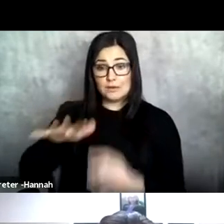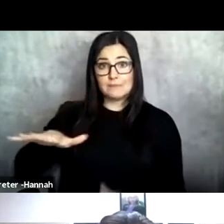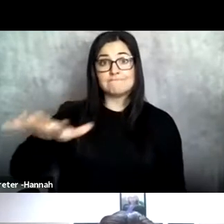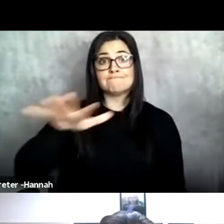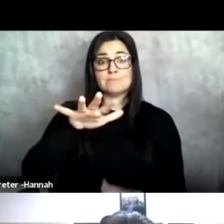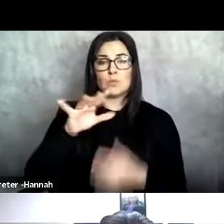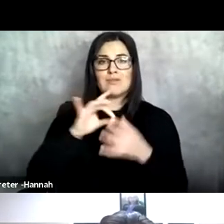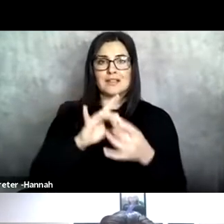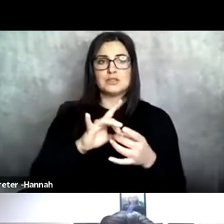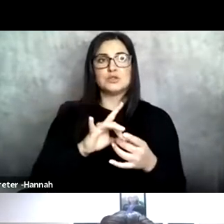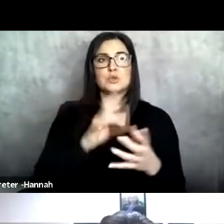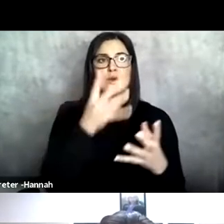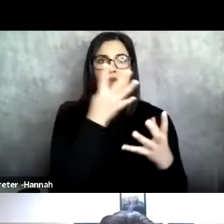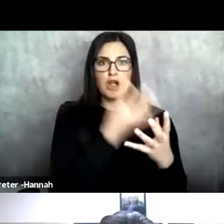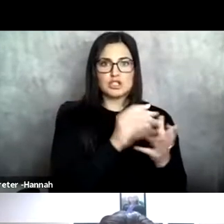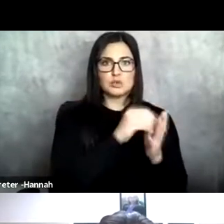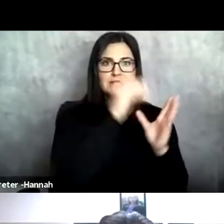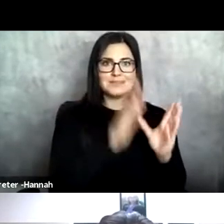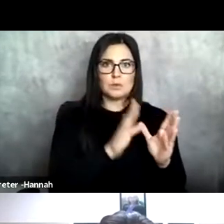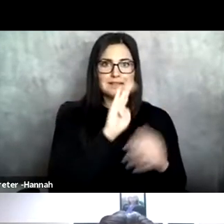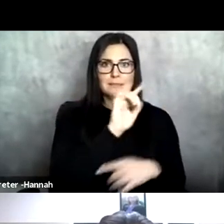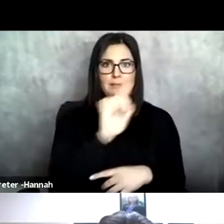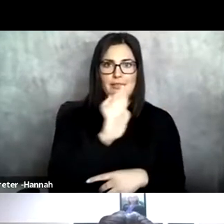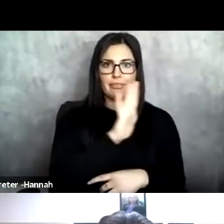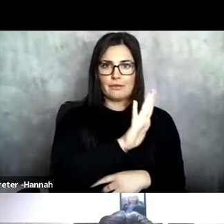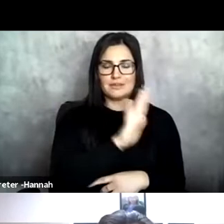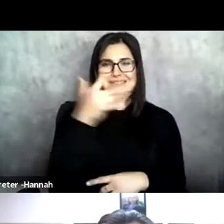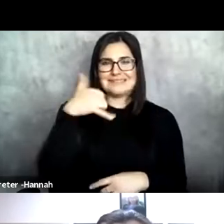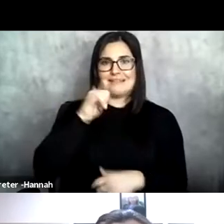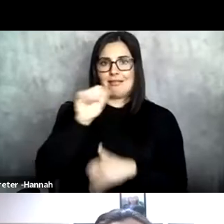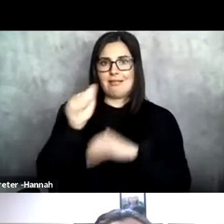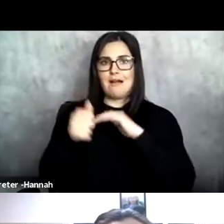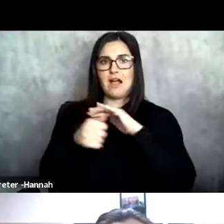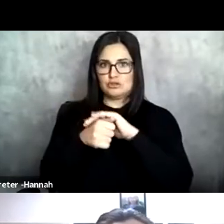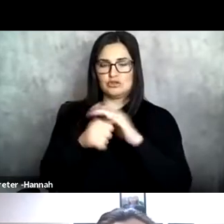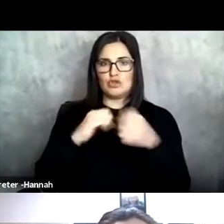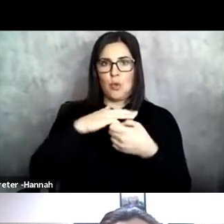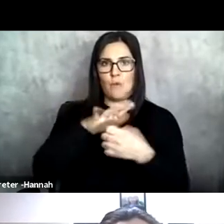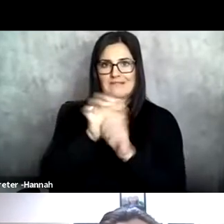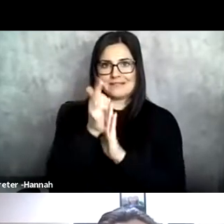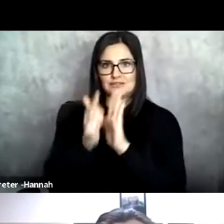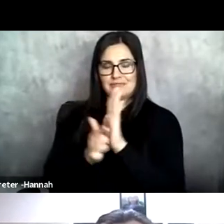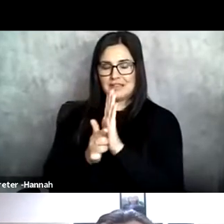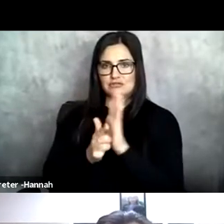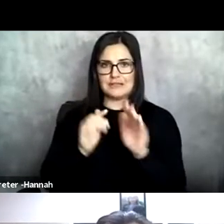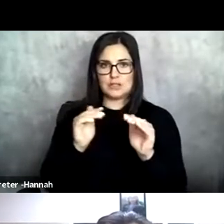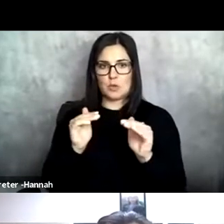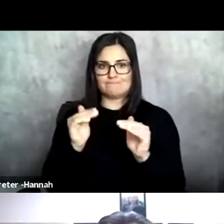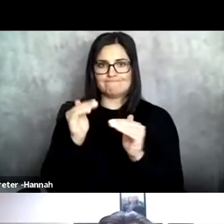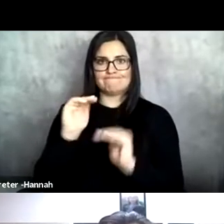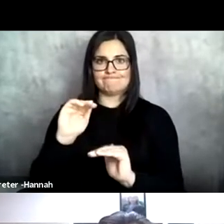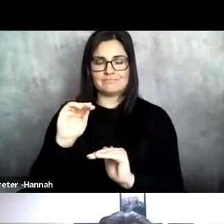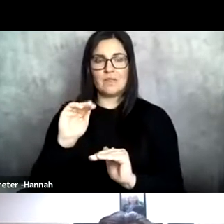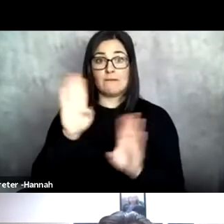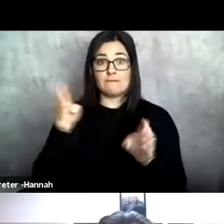bill. Right. Considering that we're still kind of under COVID, a lot of COVID legislation, right, and there's going to still be a lot of focus